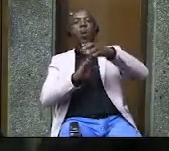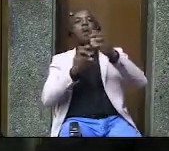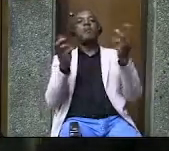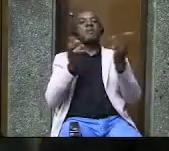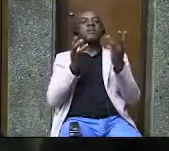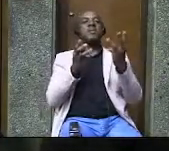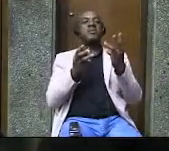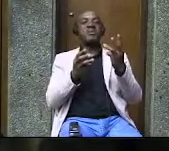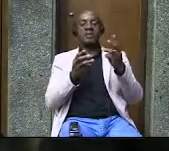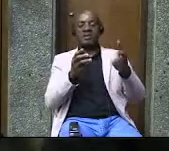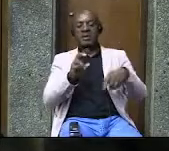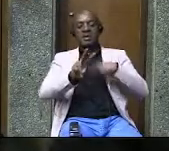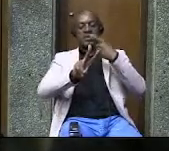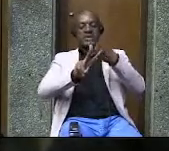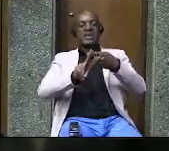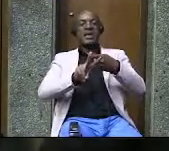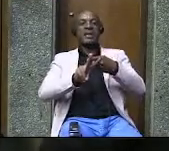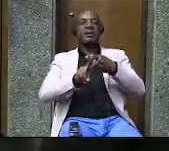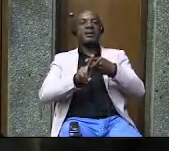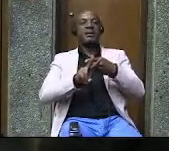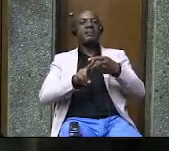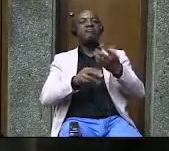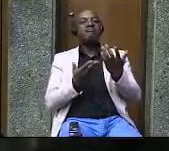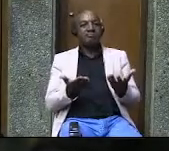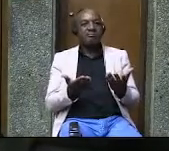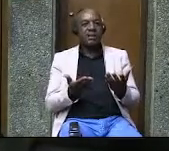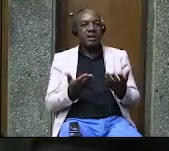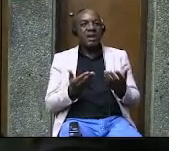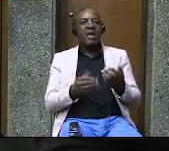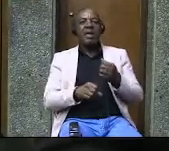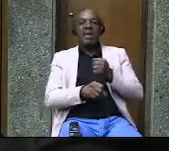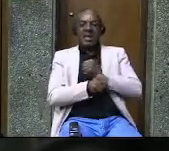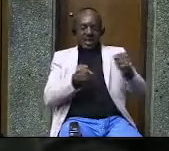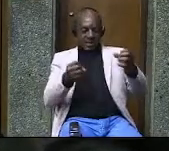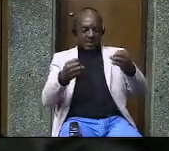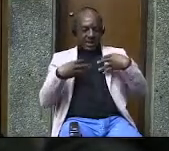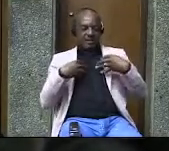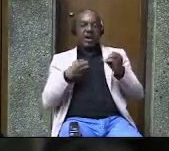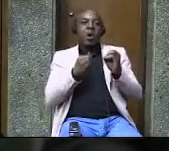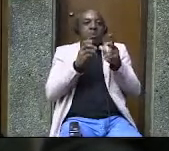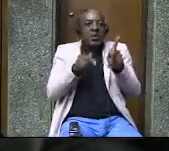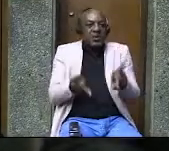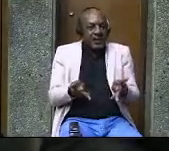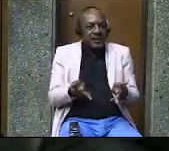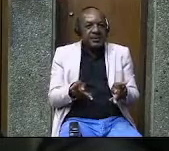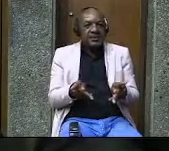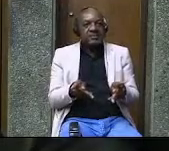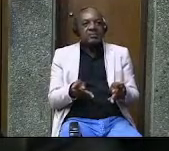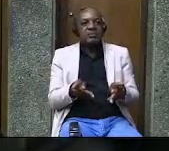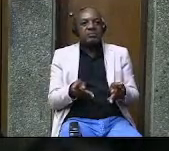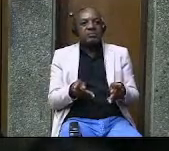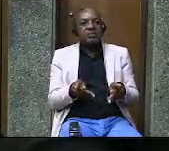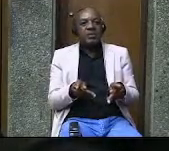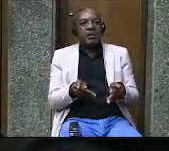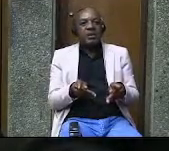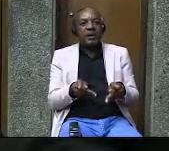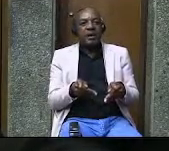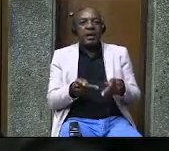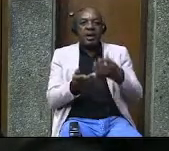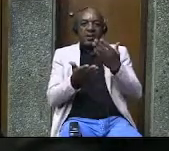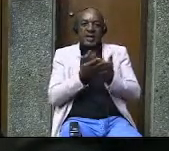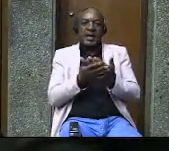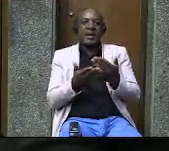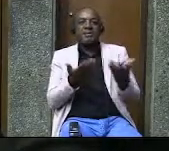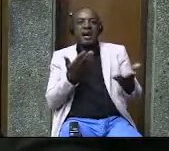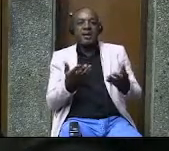we not opening doors here that we can do inflating our immigrants and illegal immigrants